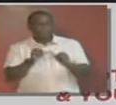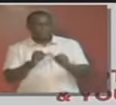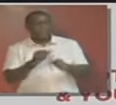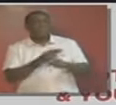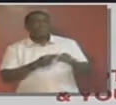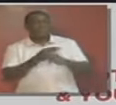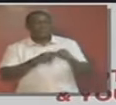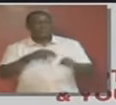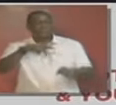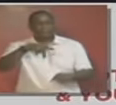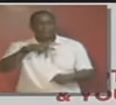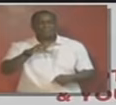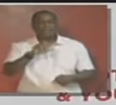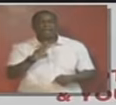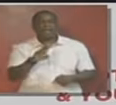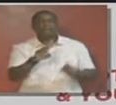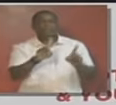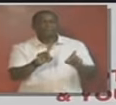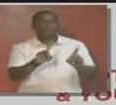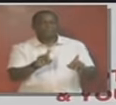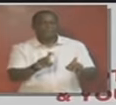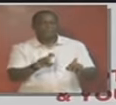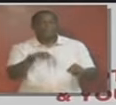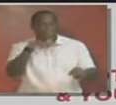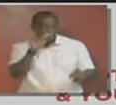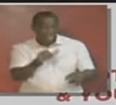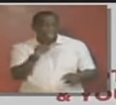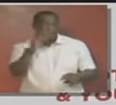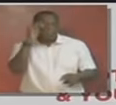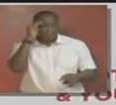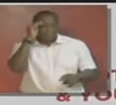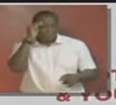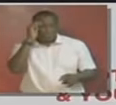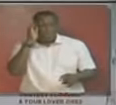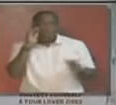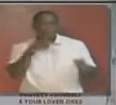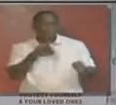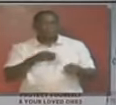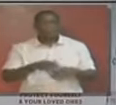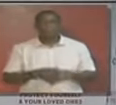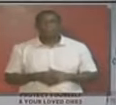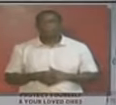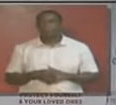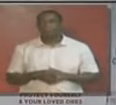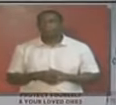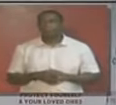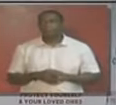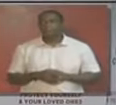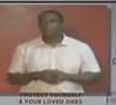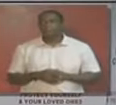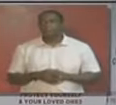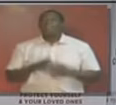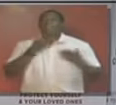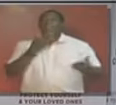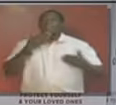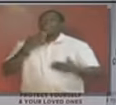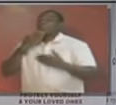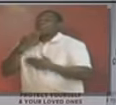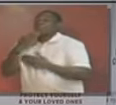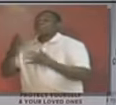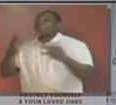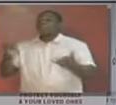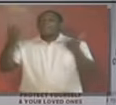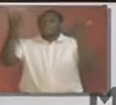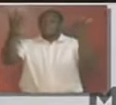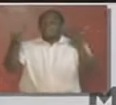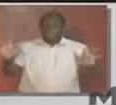to answer your question about whether the ministry would be considering it. Certainly not at this point. Thank you very much, everyone. We have come to the end